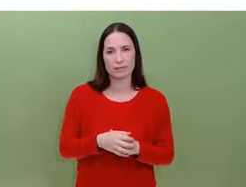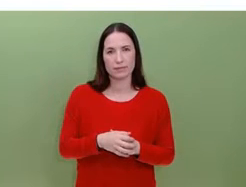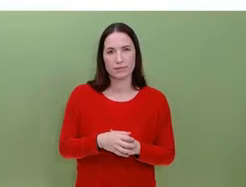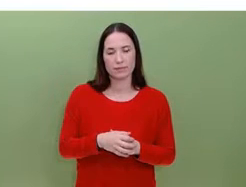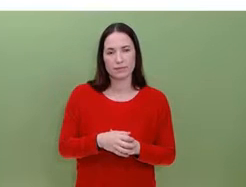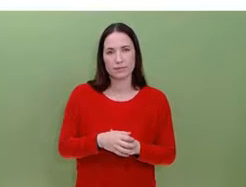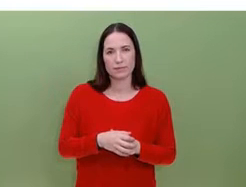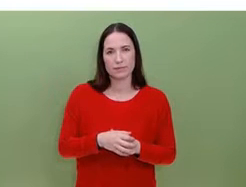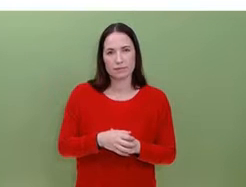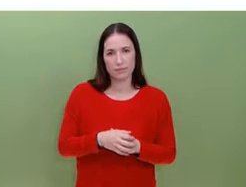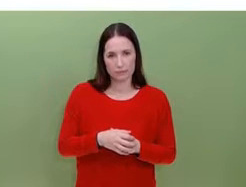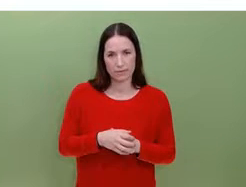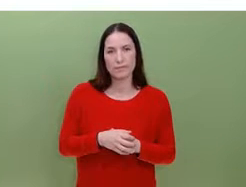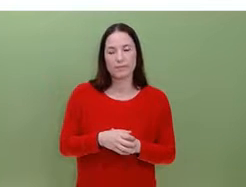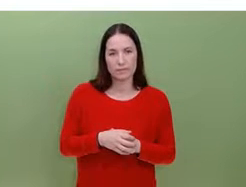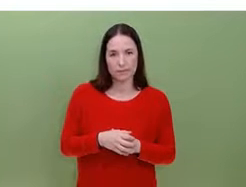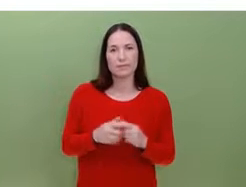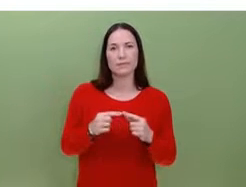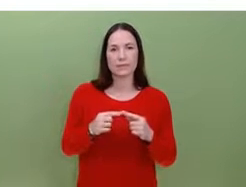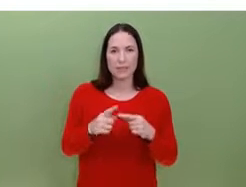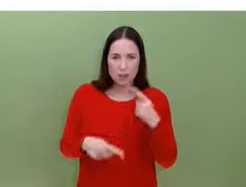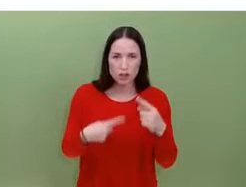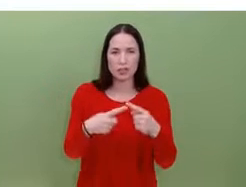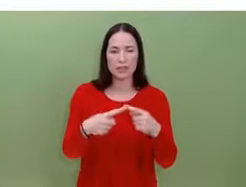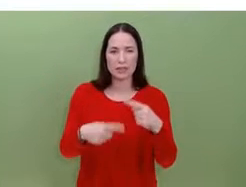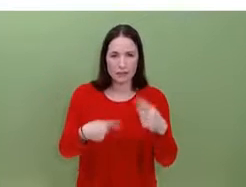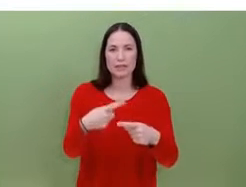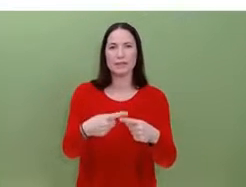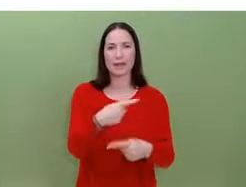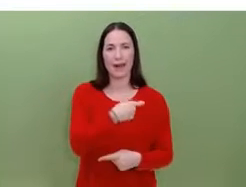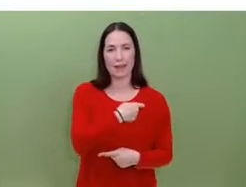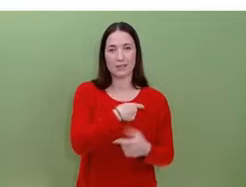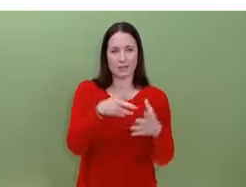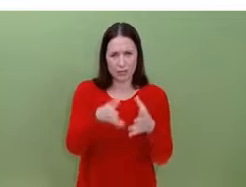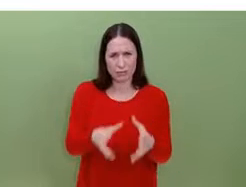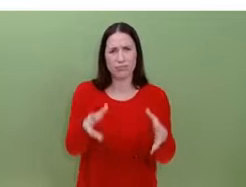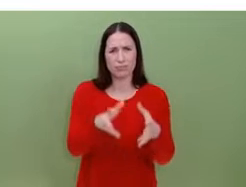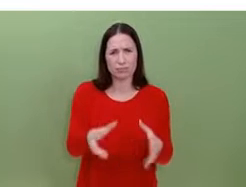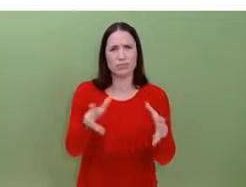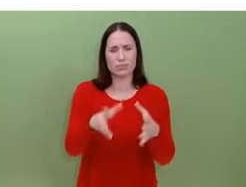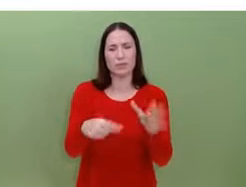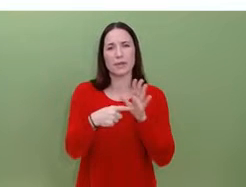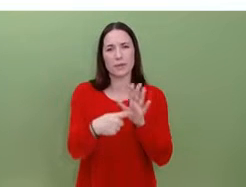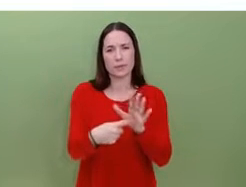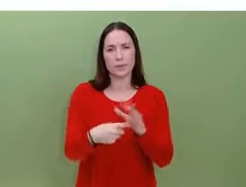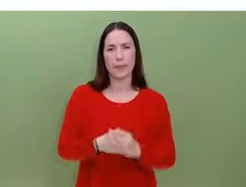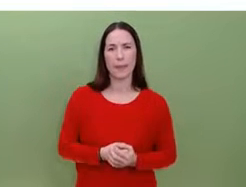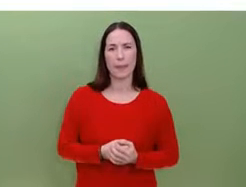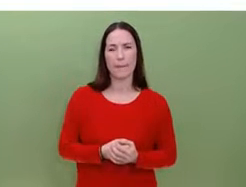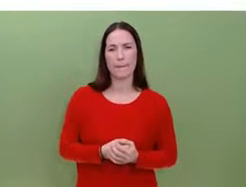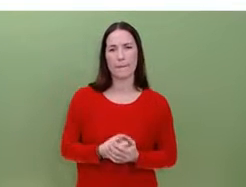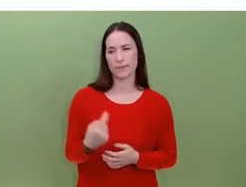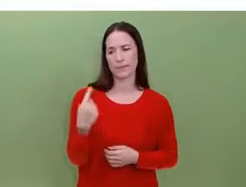We've seen a year-on-year increase in anxiety presentations. At the midpoint of